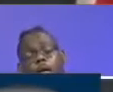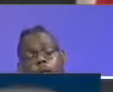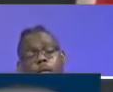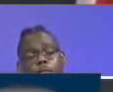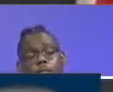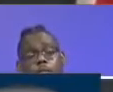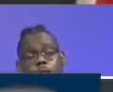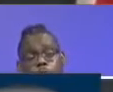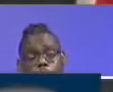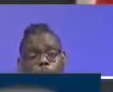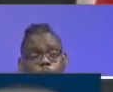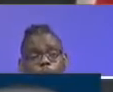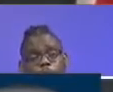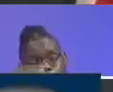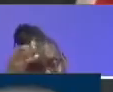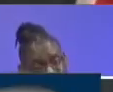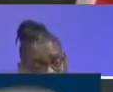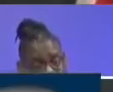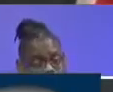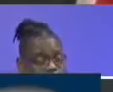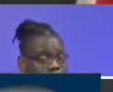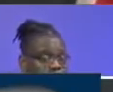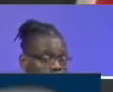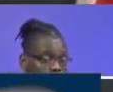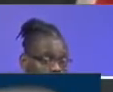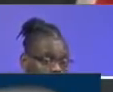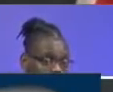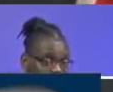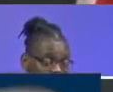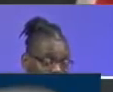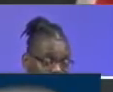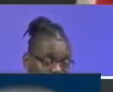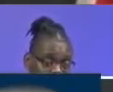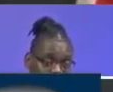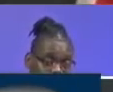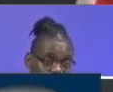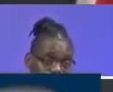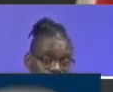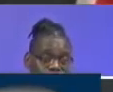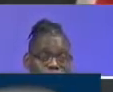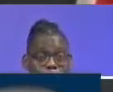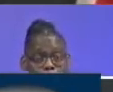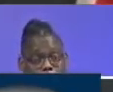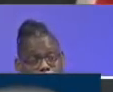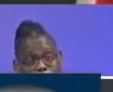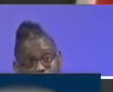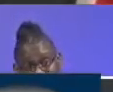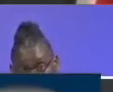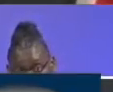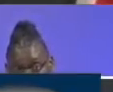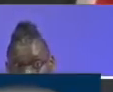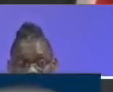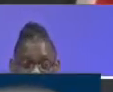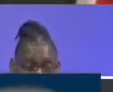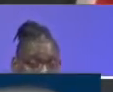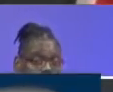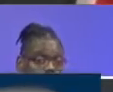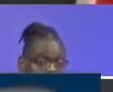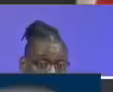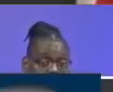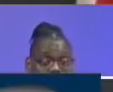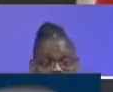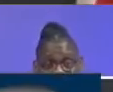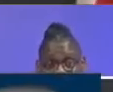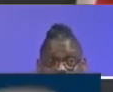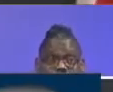that this is what the country has to do if we are to come out of this pandemic,